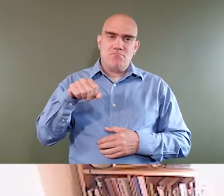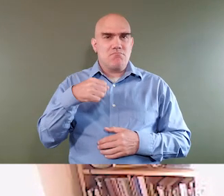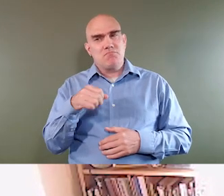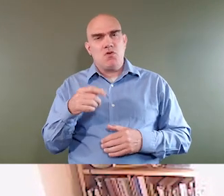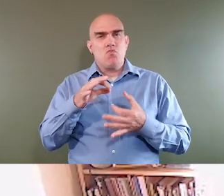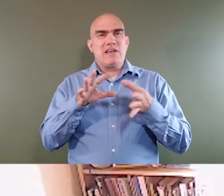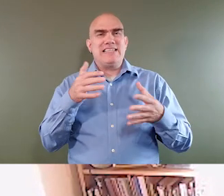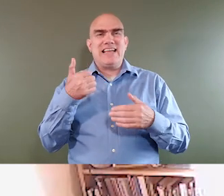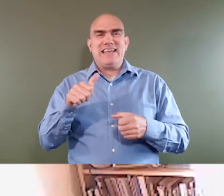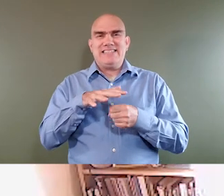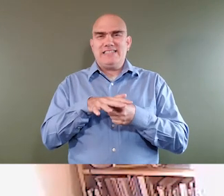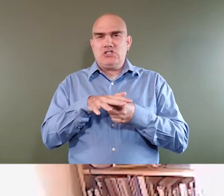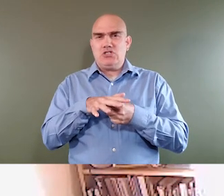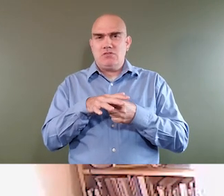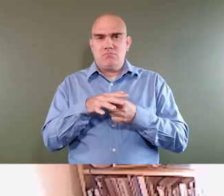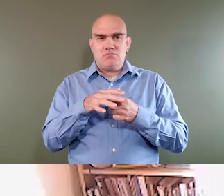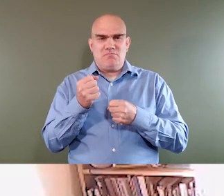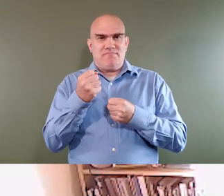tension you might be holding in that area.